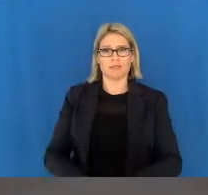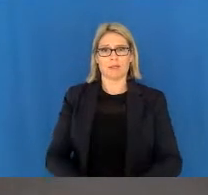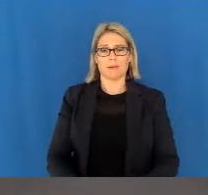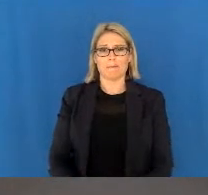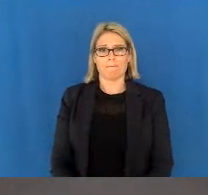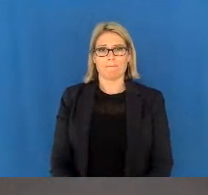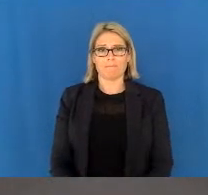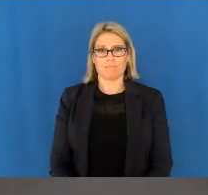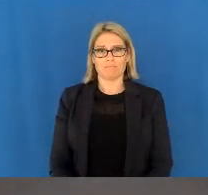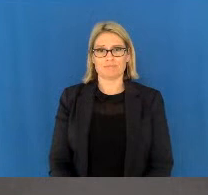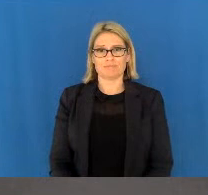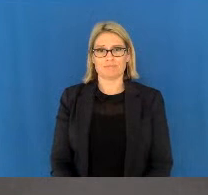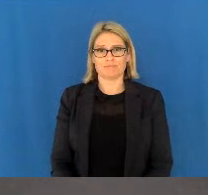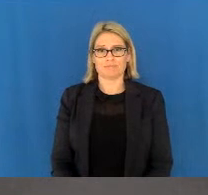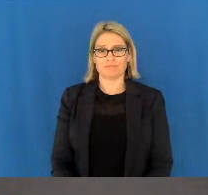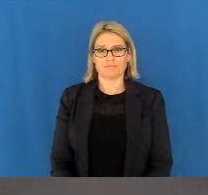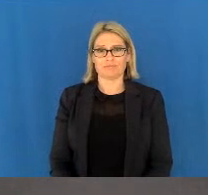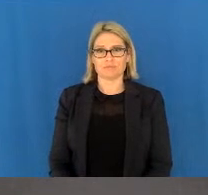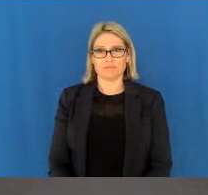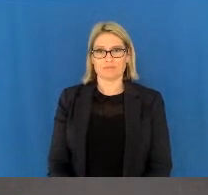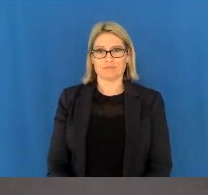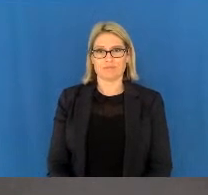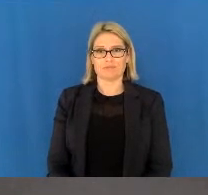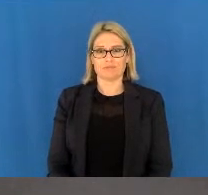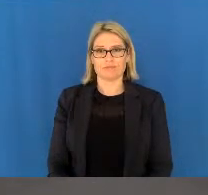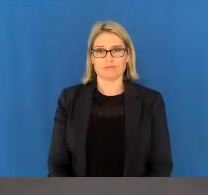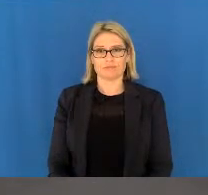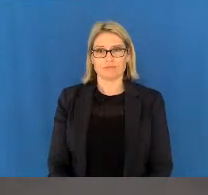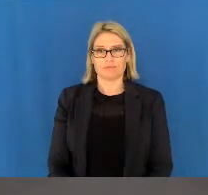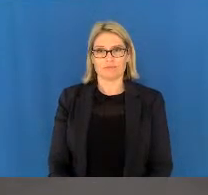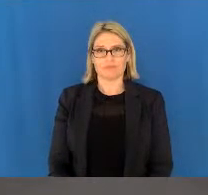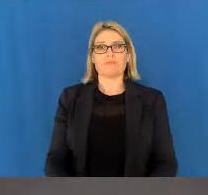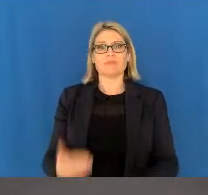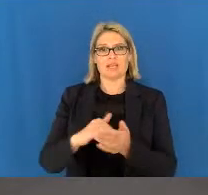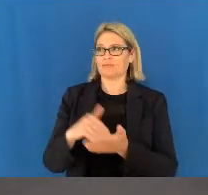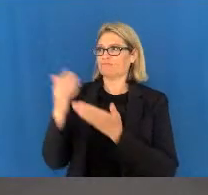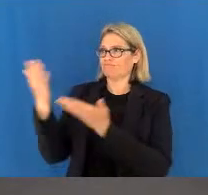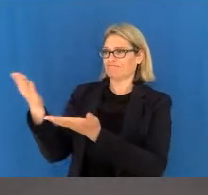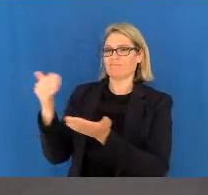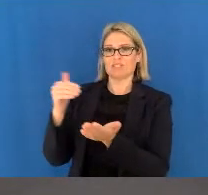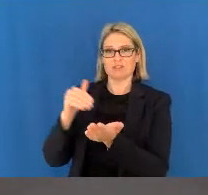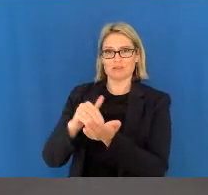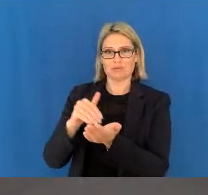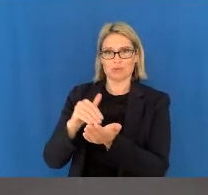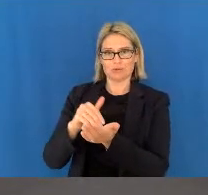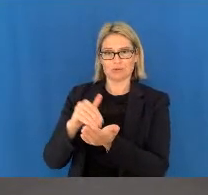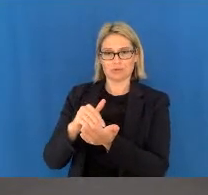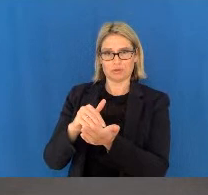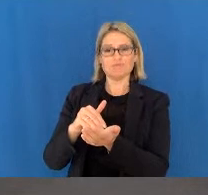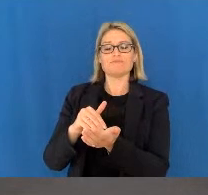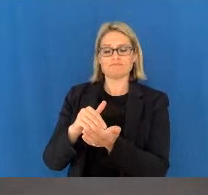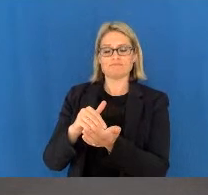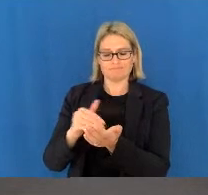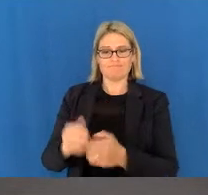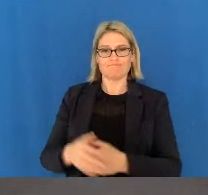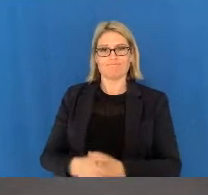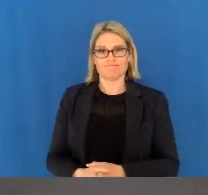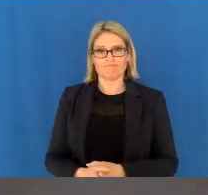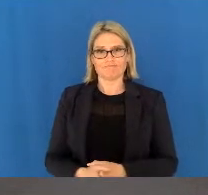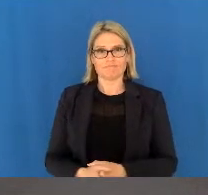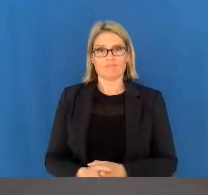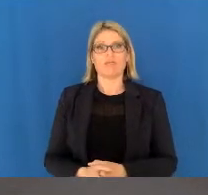McFarland. I'm here with my good friends, Dr. Jennifer Russell, the province's Chief Medical Officer of Health, and our good friend up